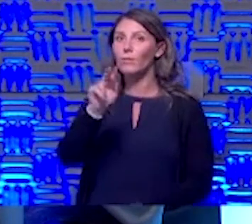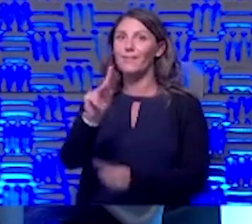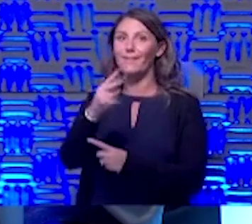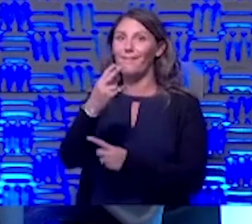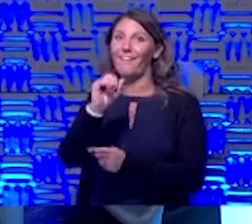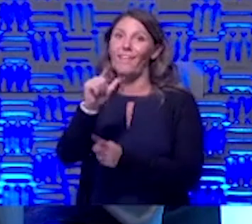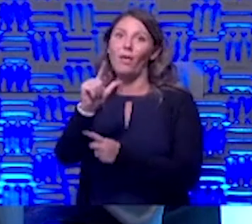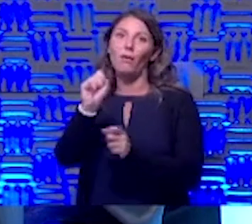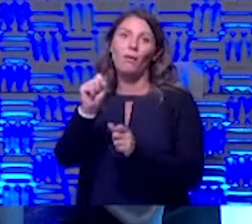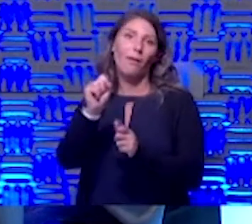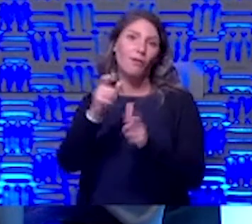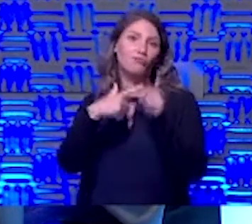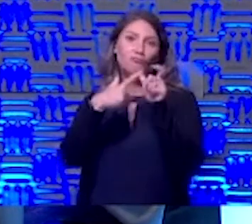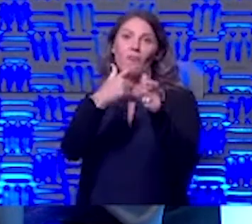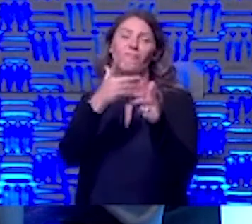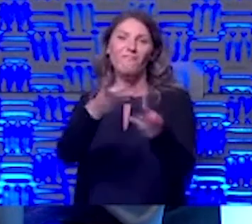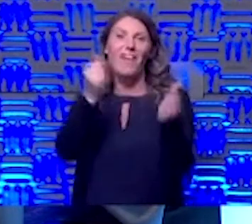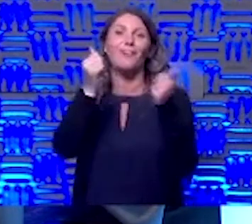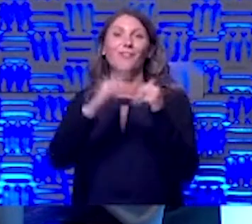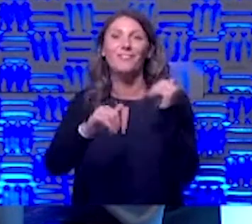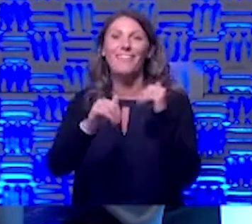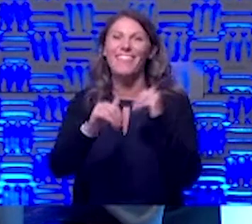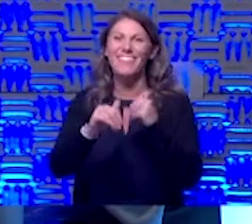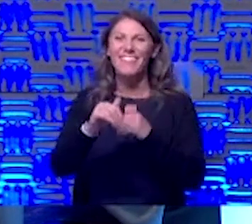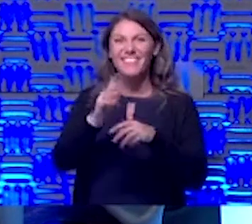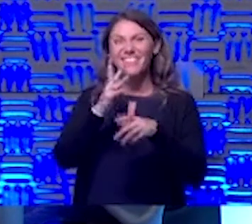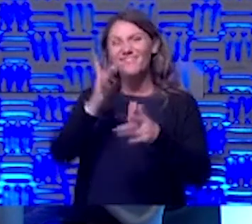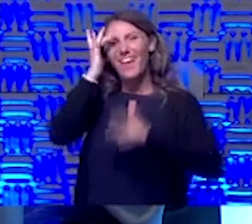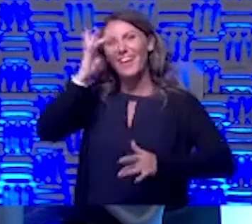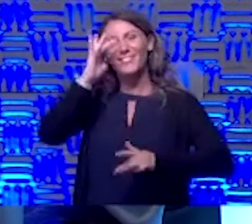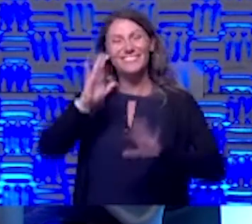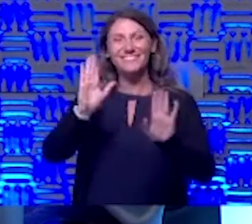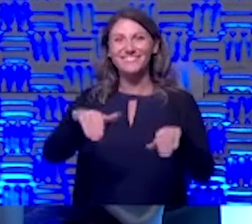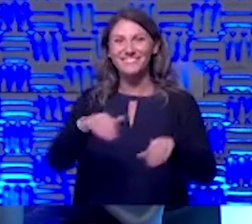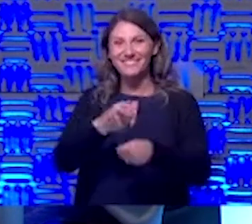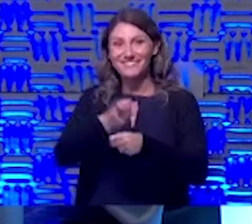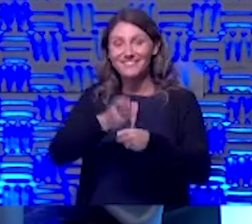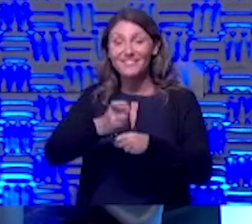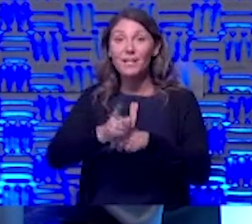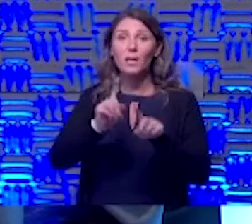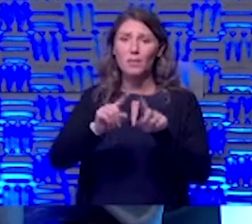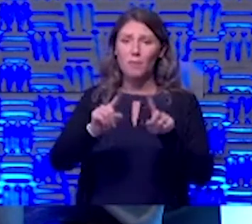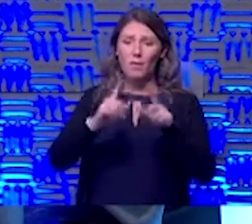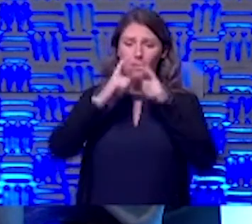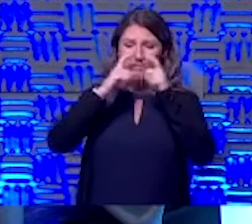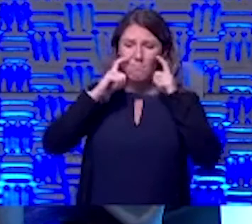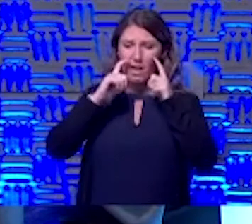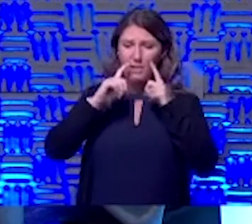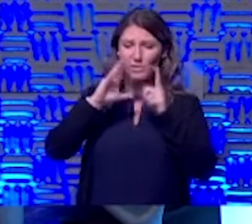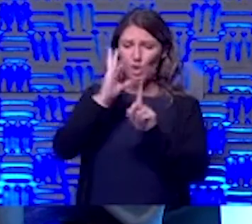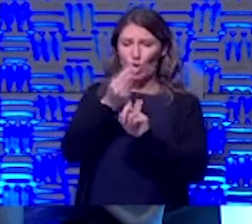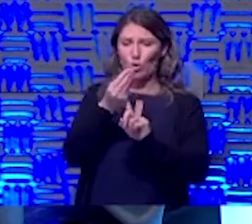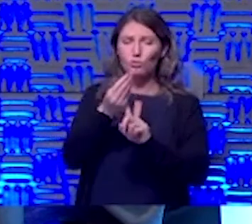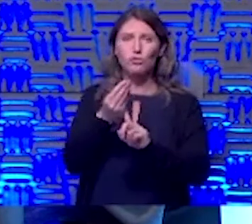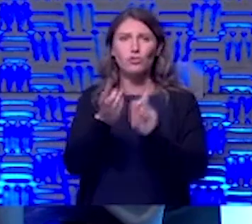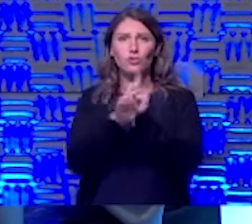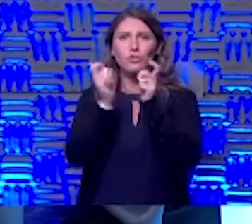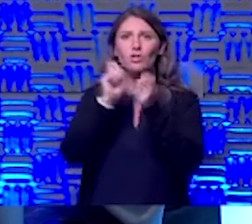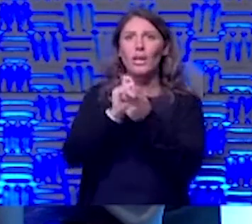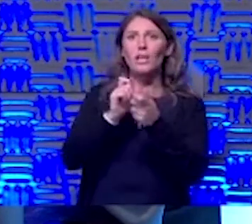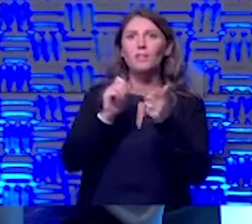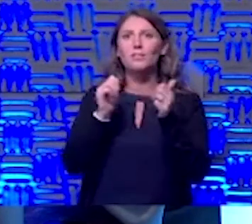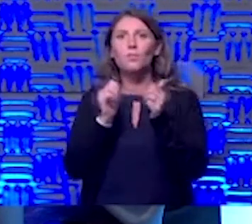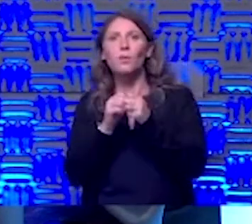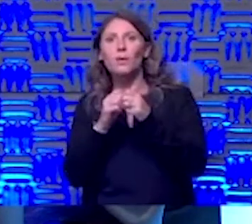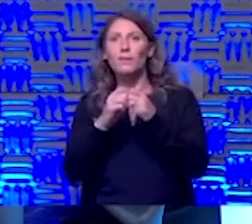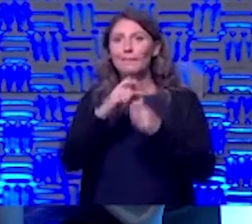but I would still recommend wearing a mask, and we need to really change that mask culture. There was a question today about masks with zippers or openings so you